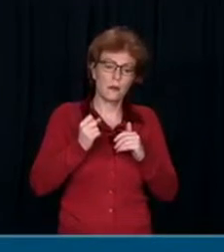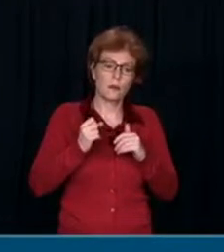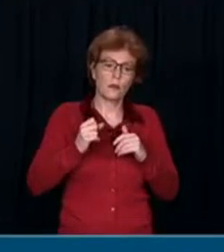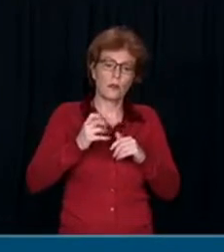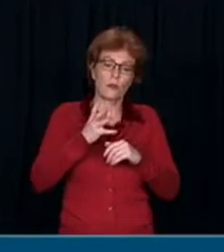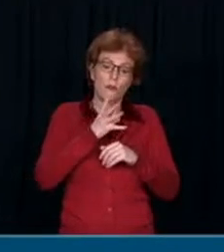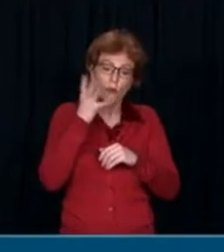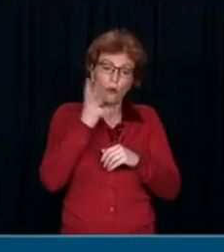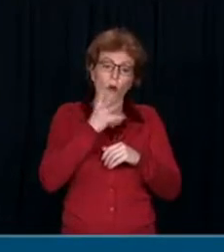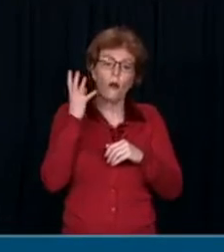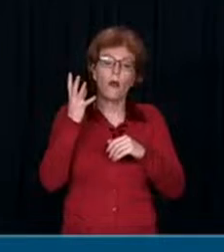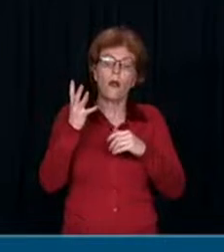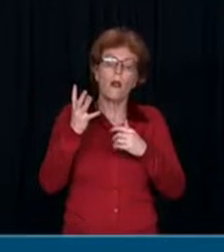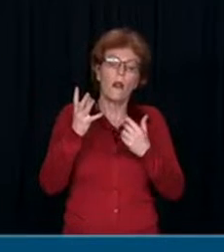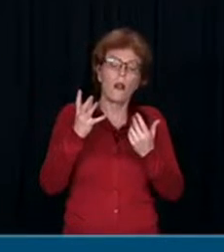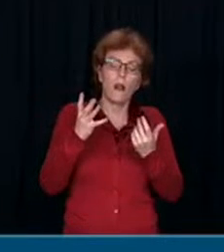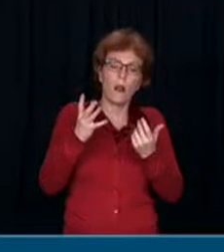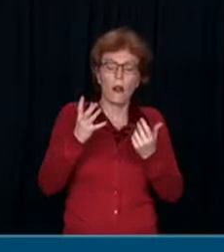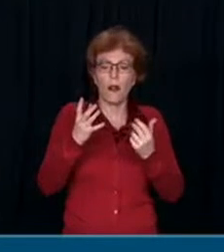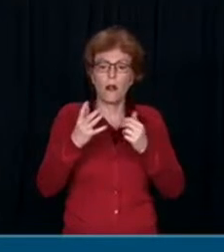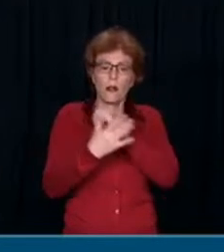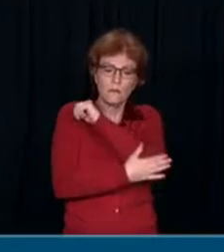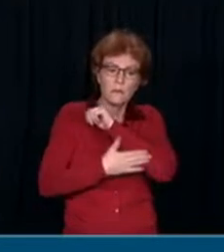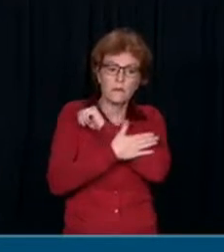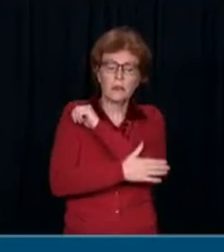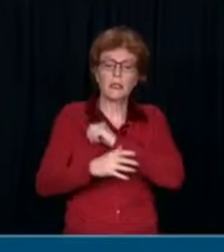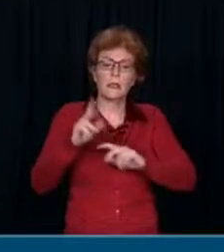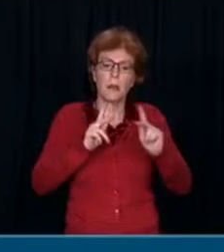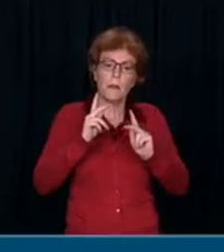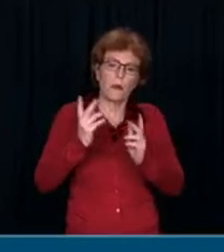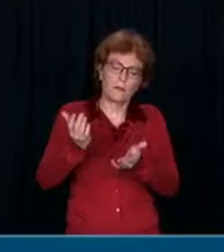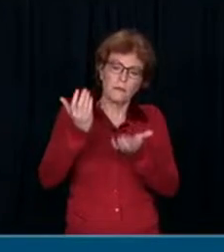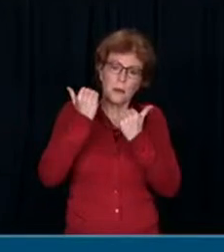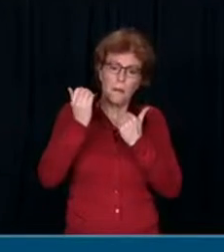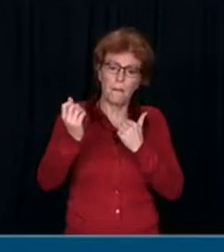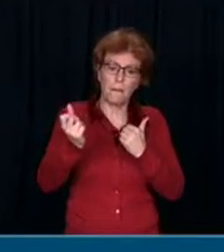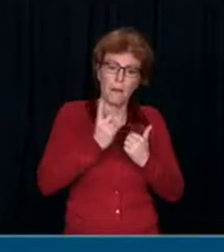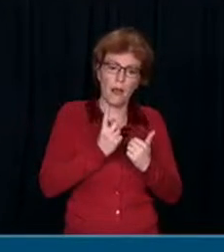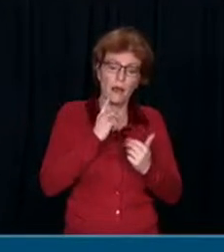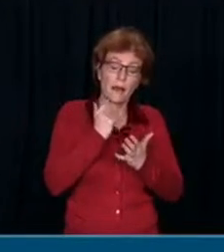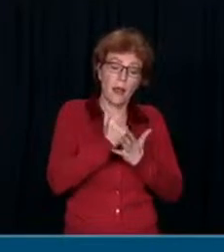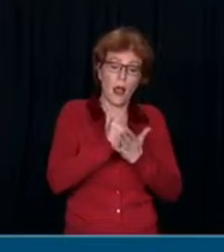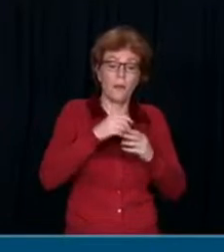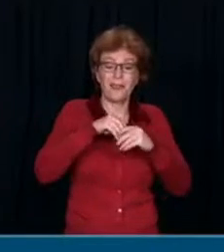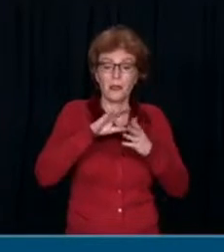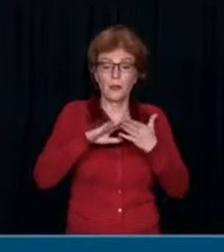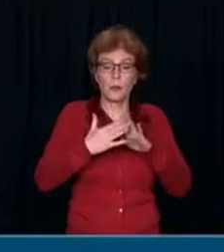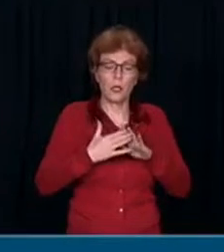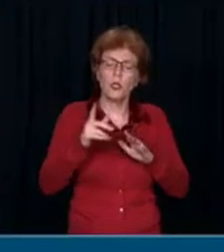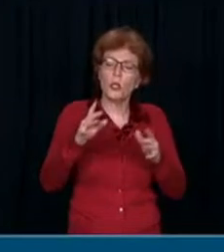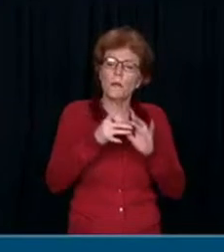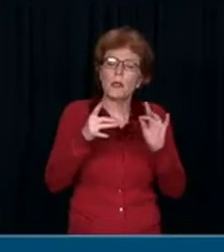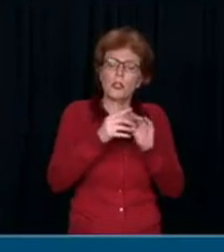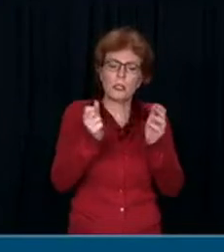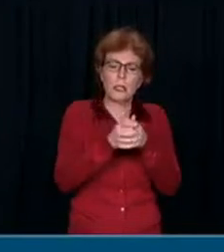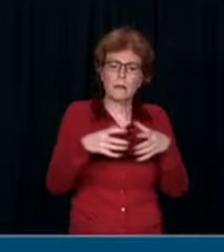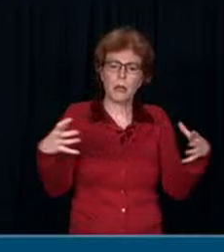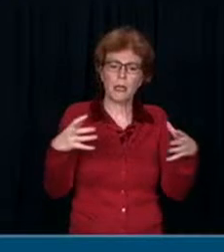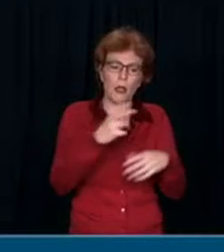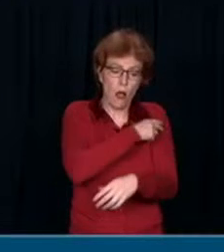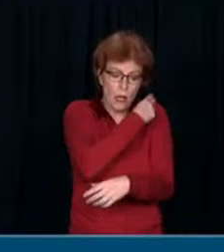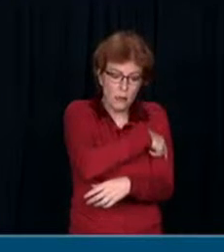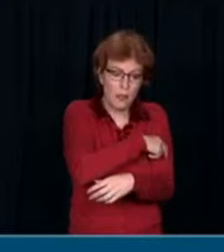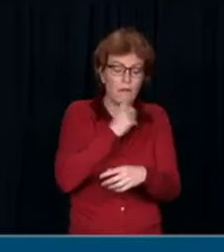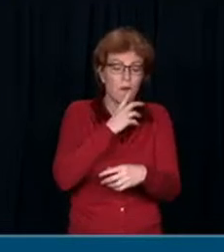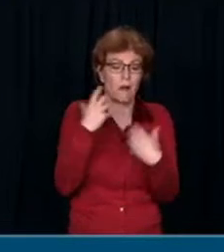rural relatives or rural people come back and help out in their communities. Well, you mentioned expanding hospitals